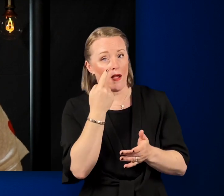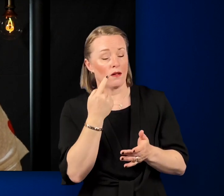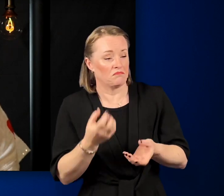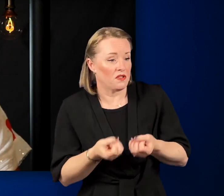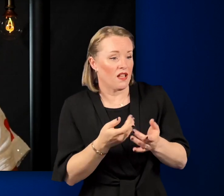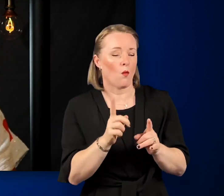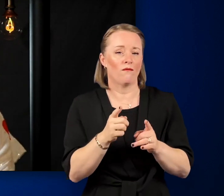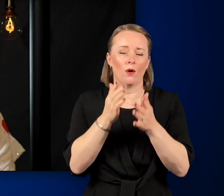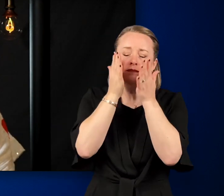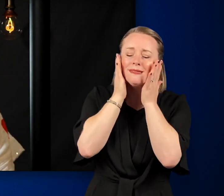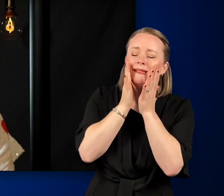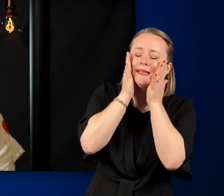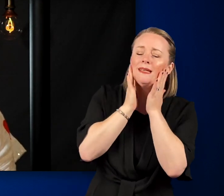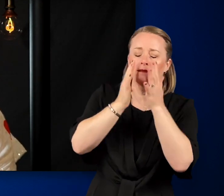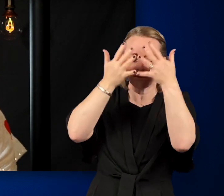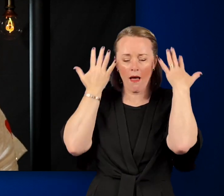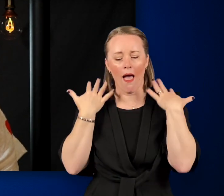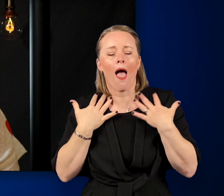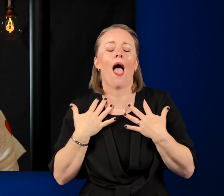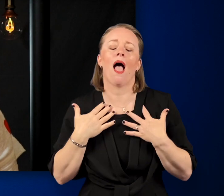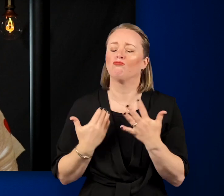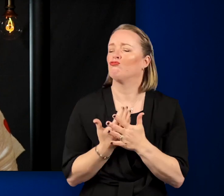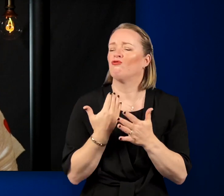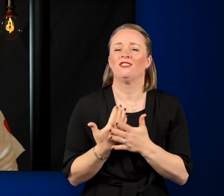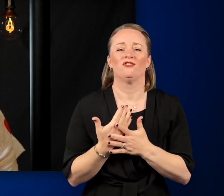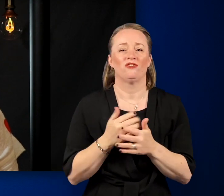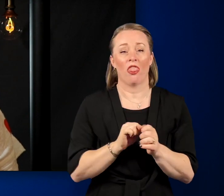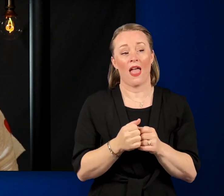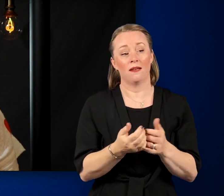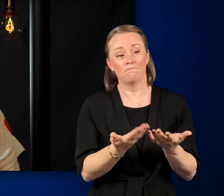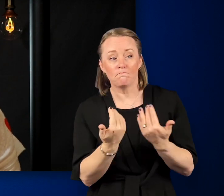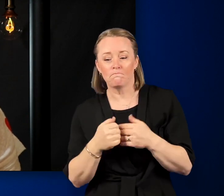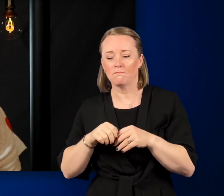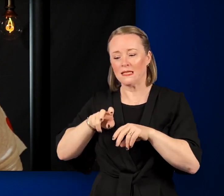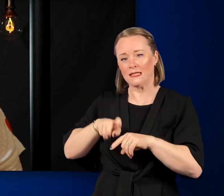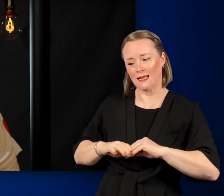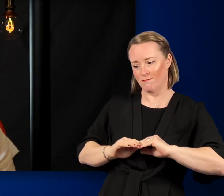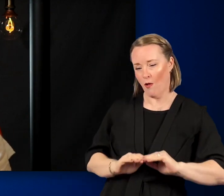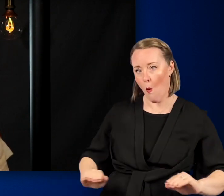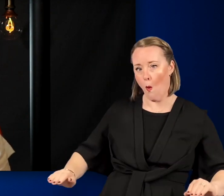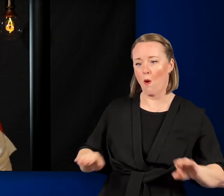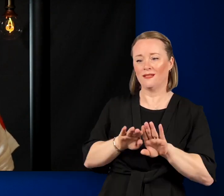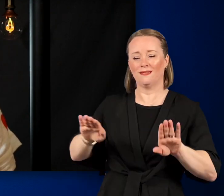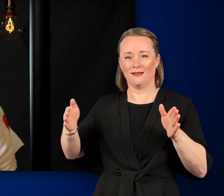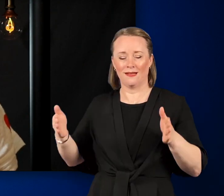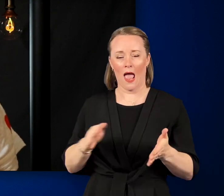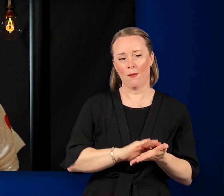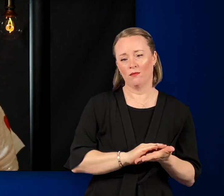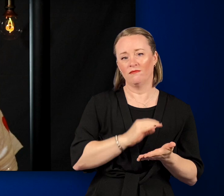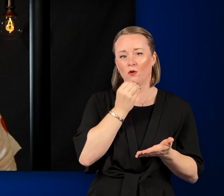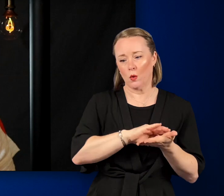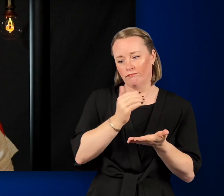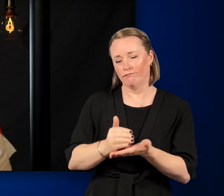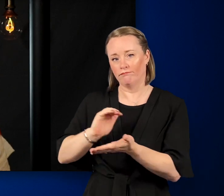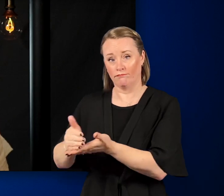hair before you sat down cross-legged in front of a low table to eat. Even 2 millennia later, that was still